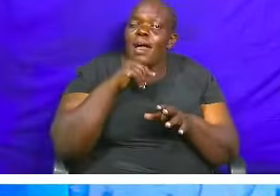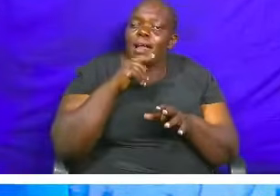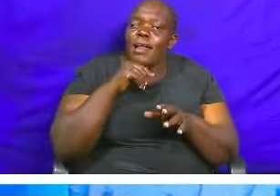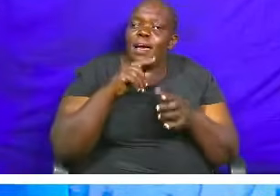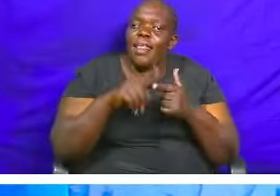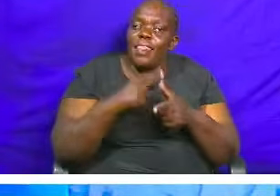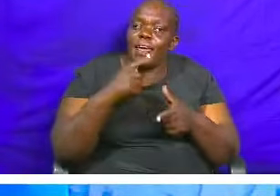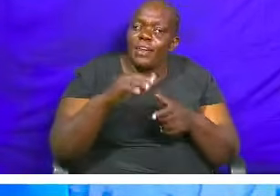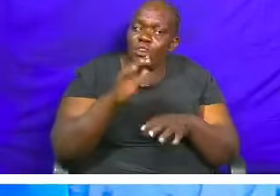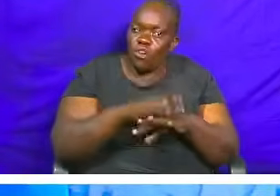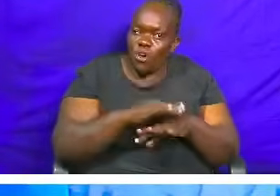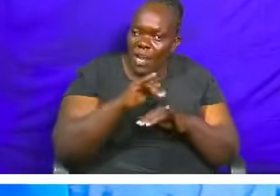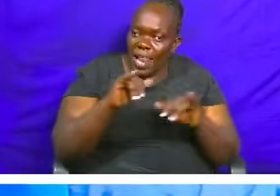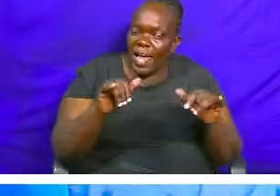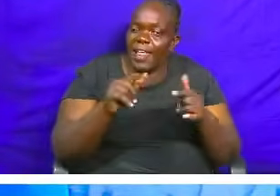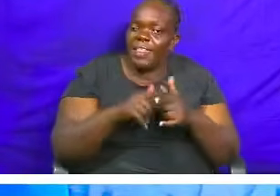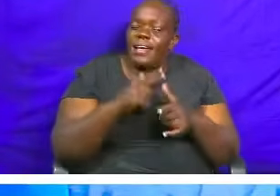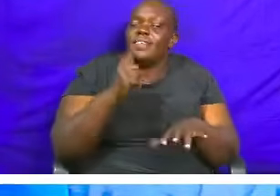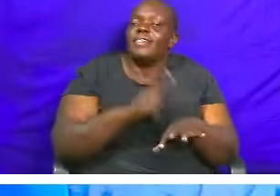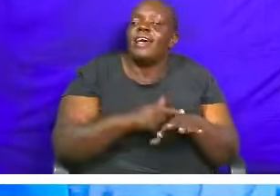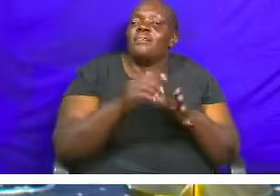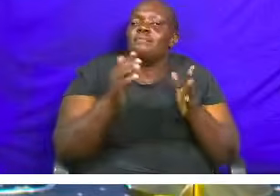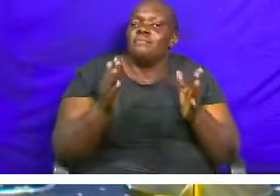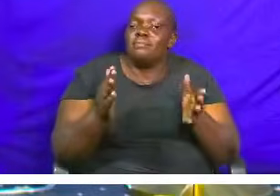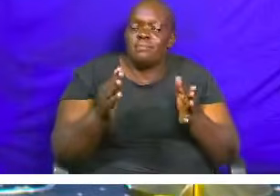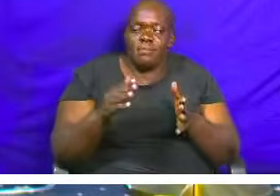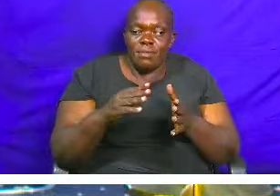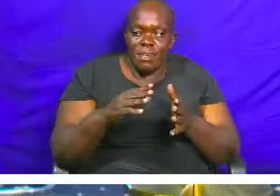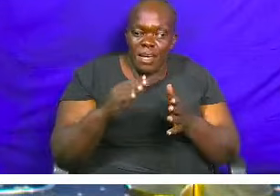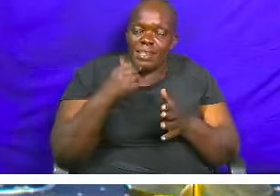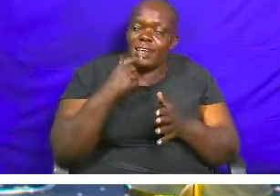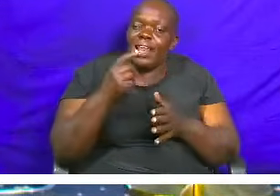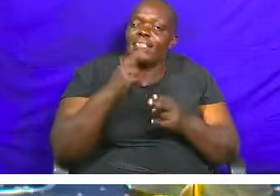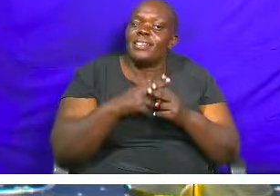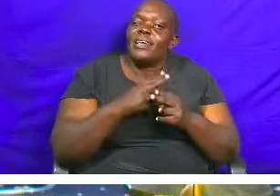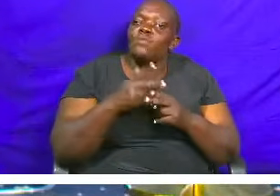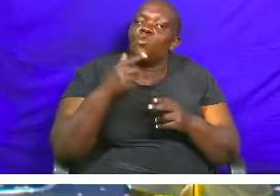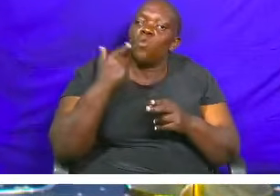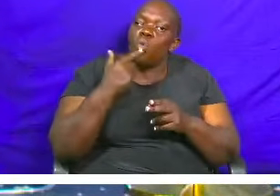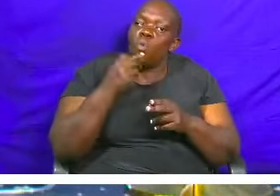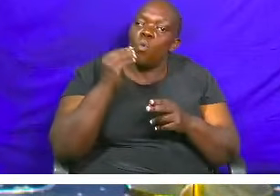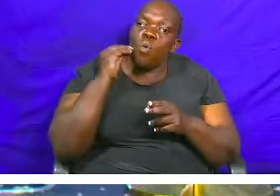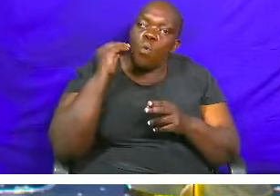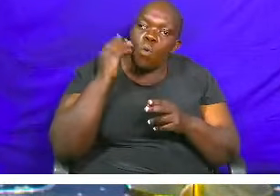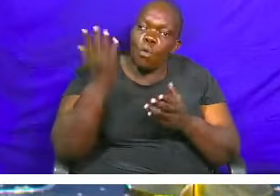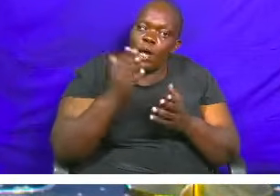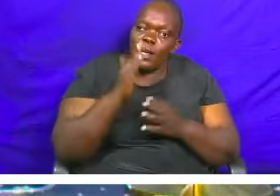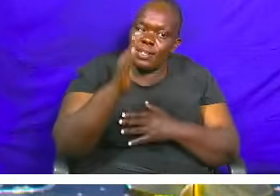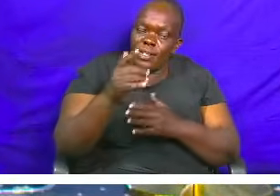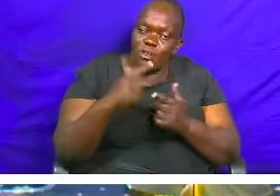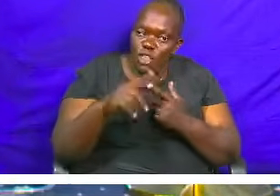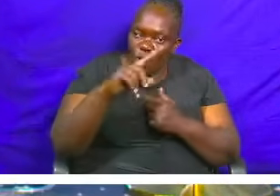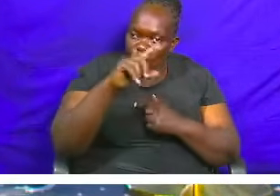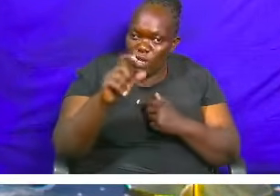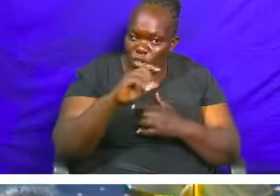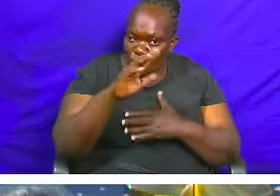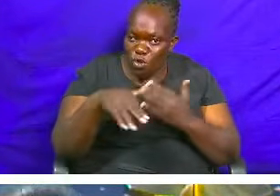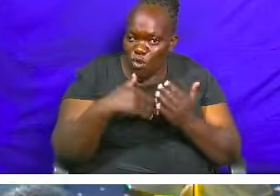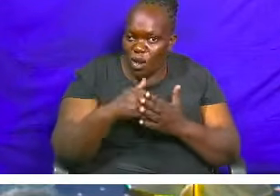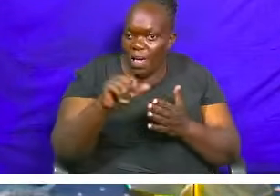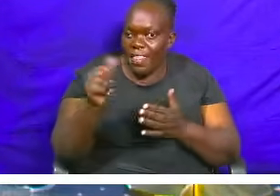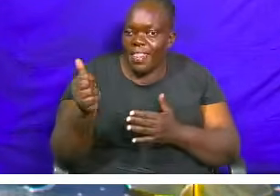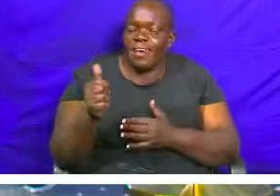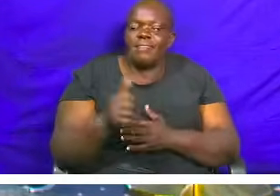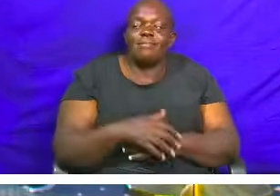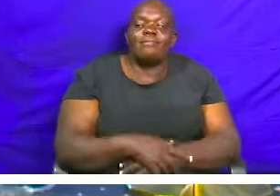physical and one online because of time. So, yes, sir, please tell us your name, where you come from, and go straight to the question. Remove all those honorifics of